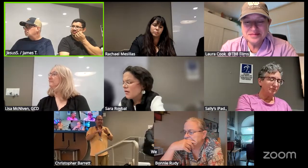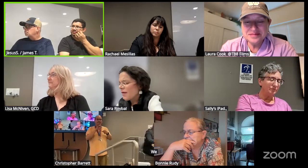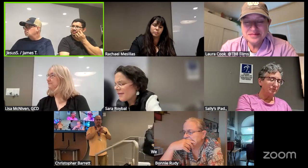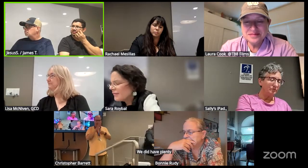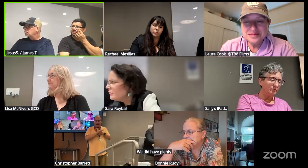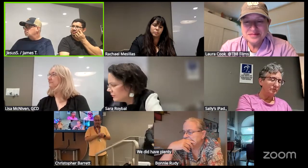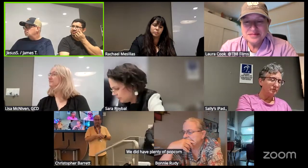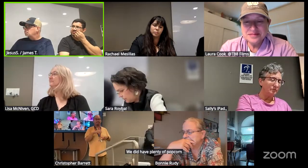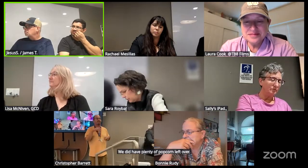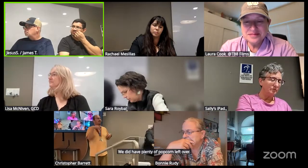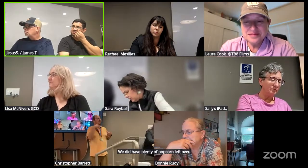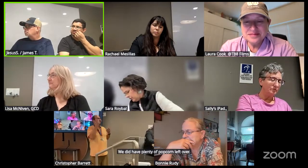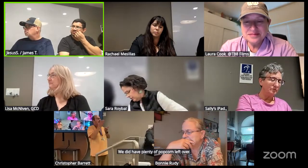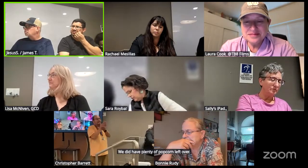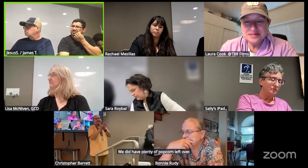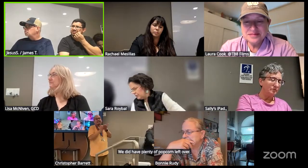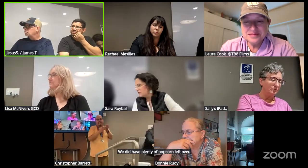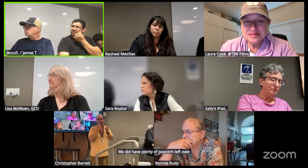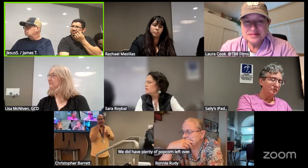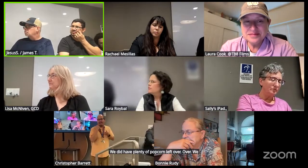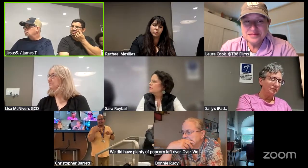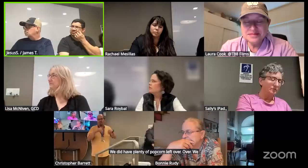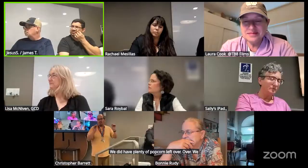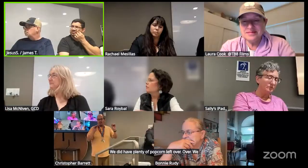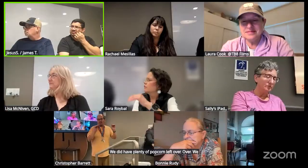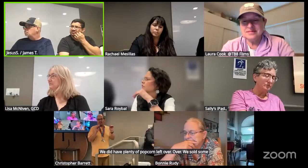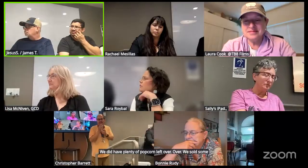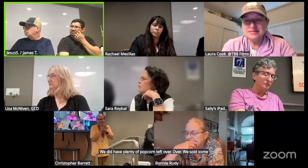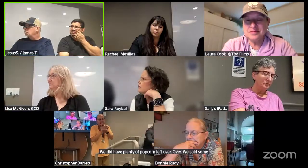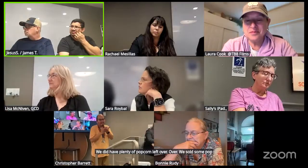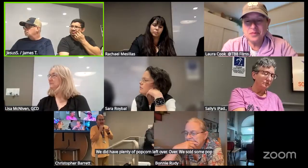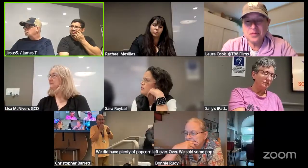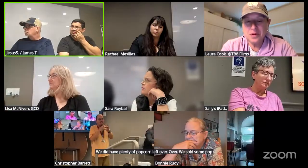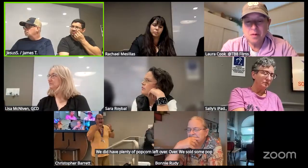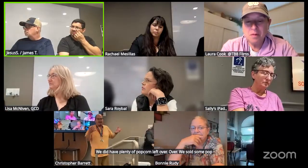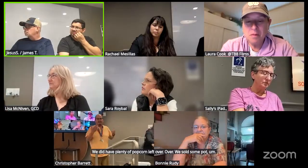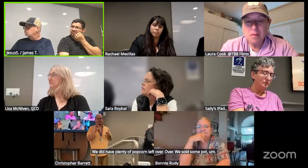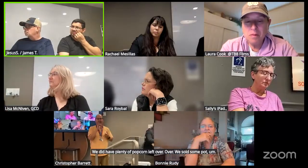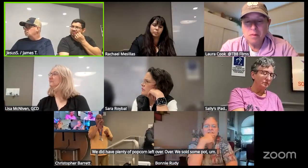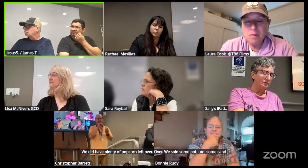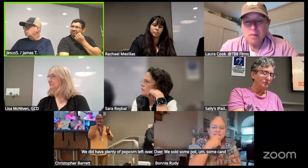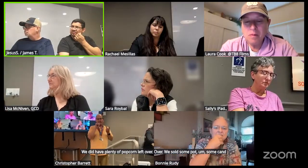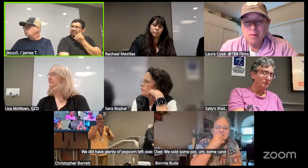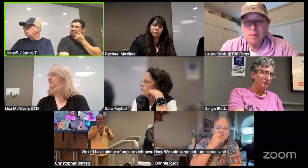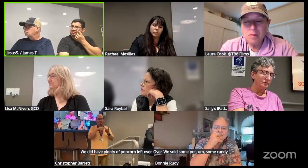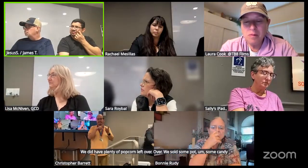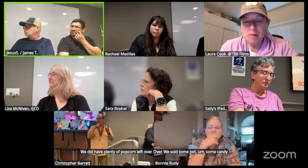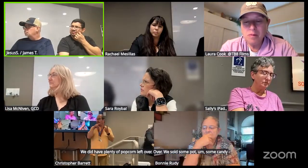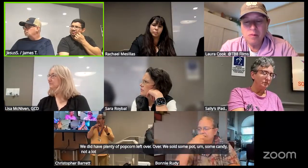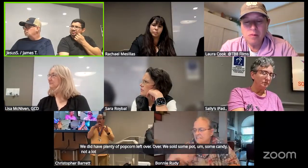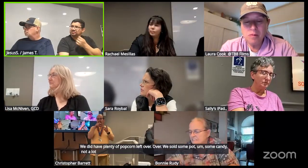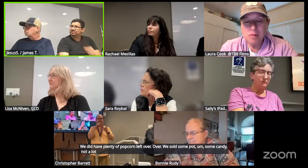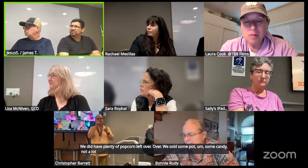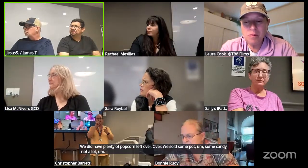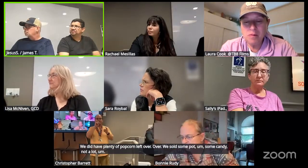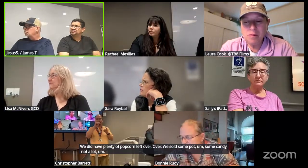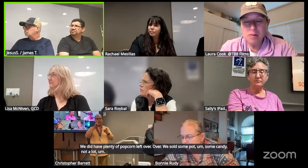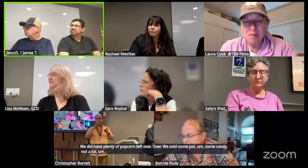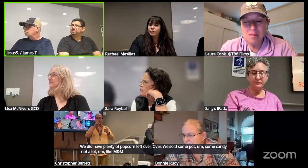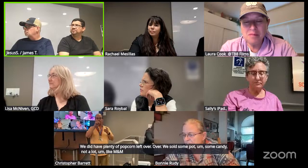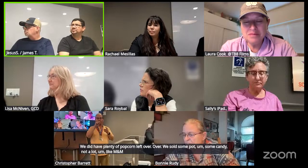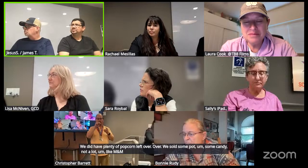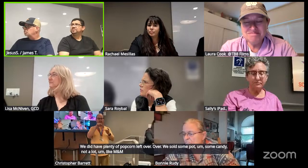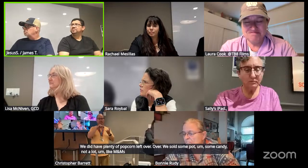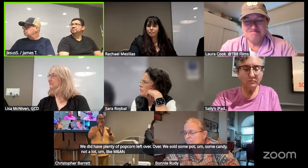popcorn left over. We sold some pop, some candy, not a lot, like M&Ms